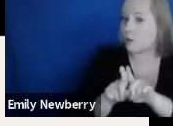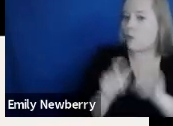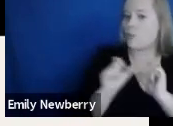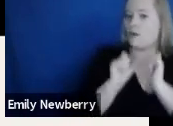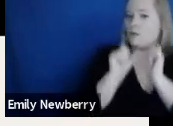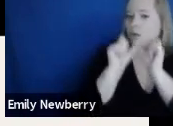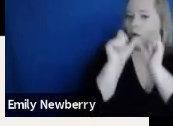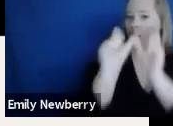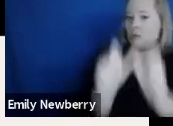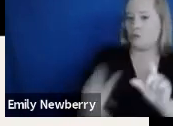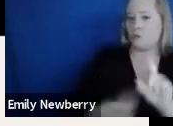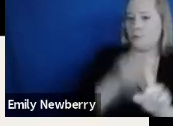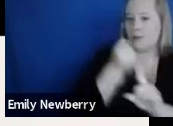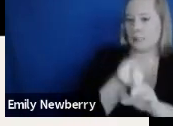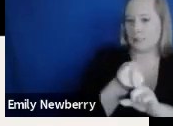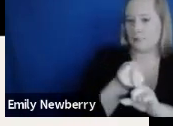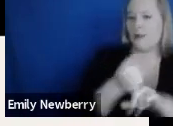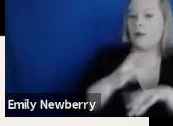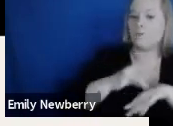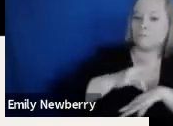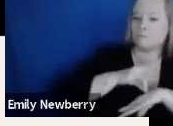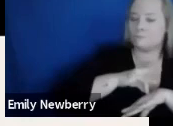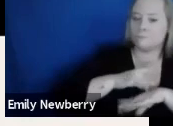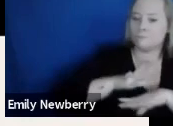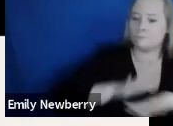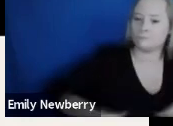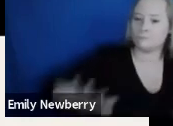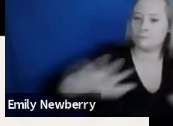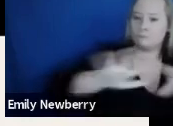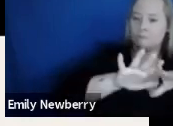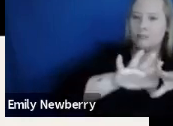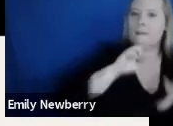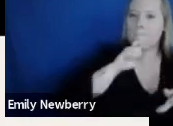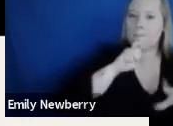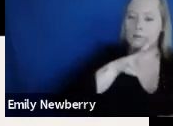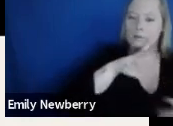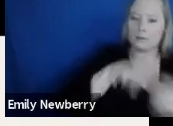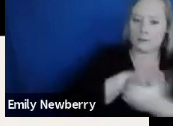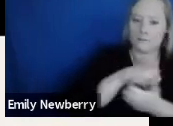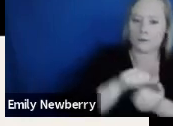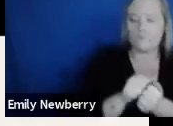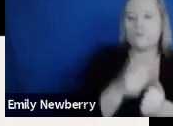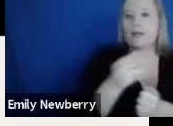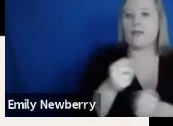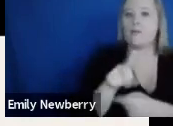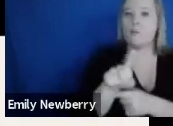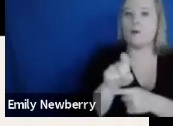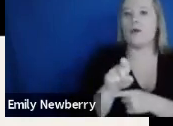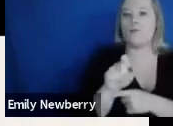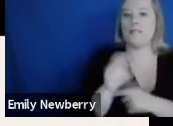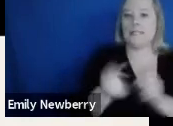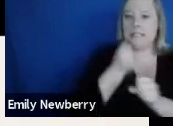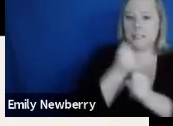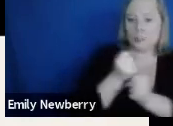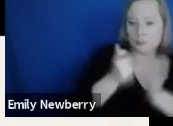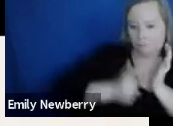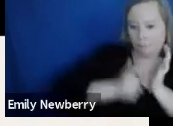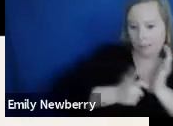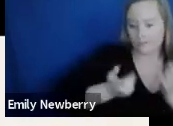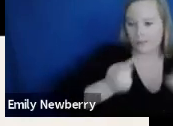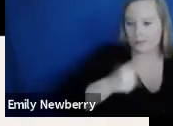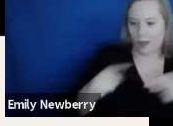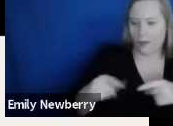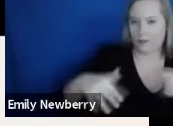of the geologic sources of metals in the watershed and the 100 years of legacy mining in the watershed. And a lot of